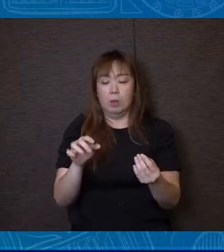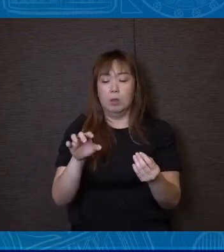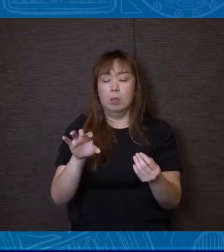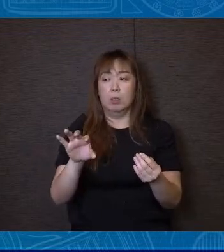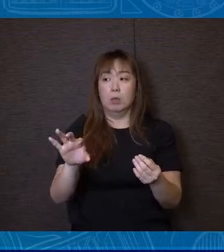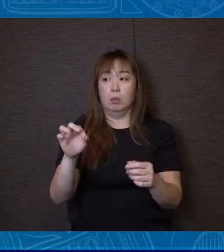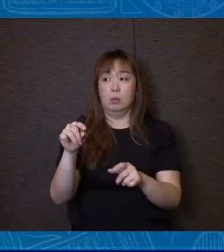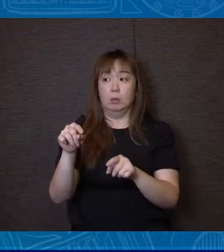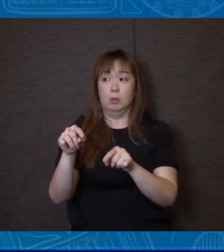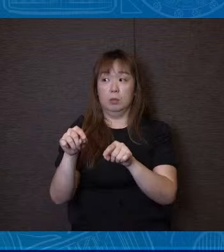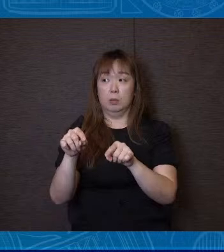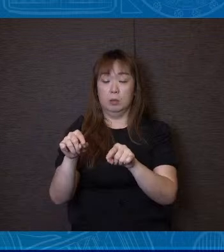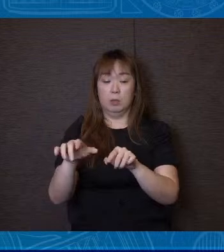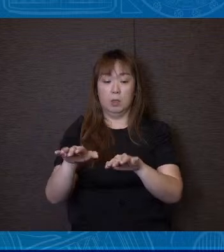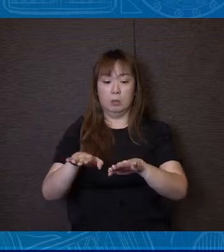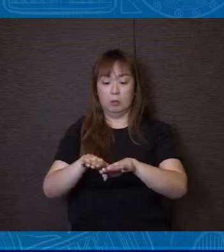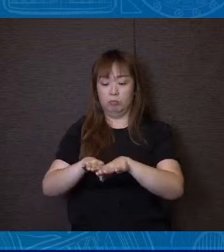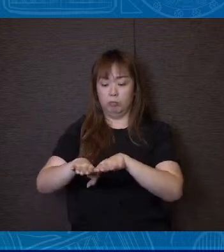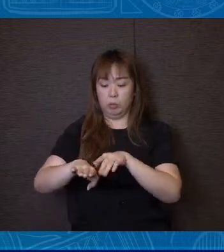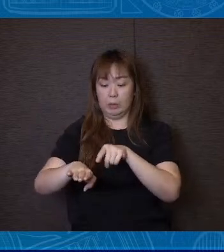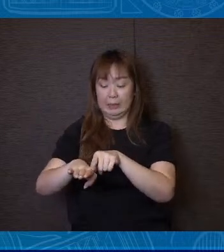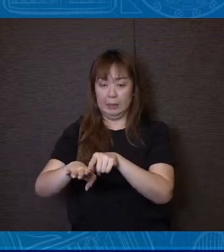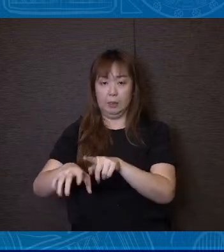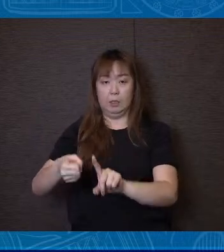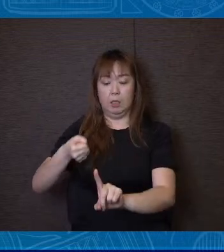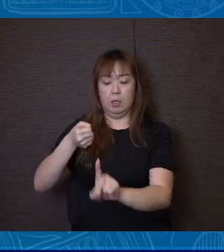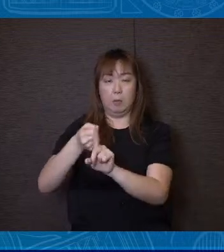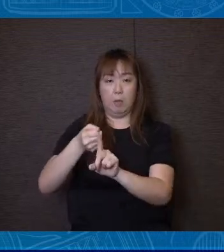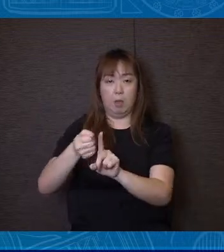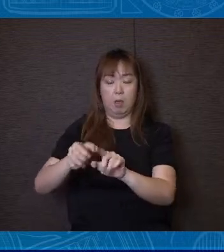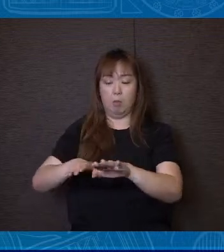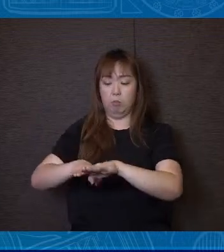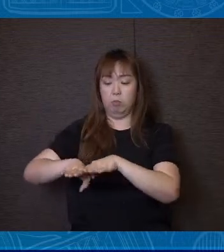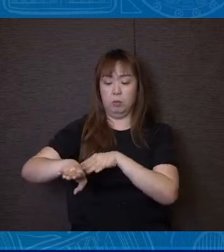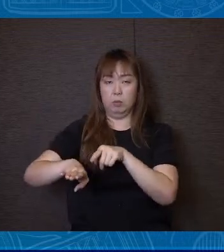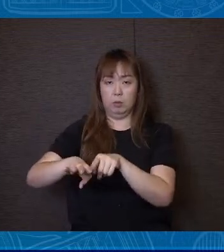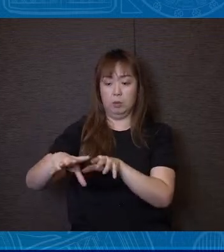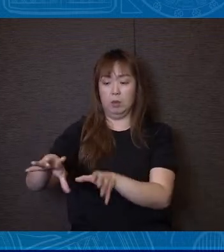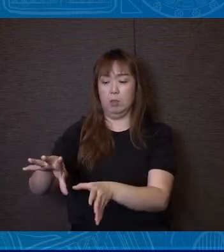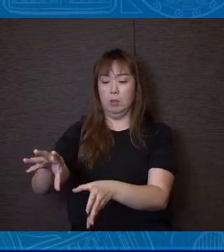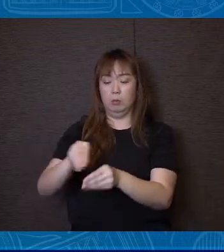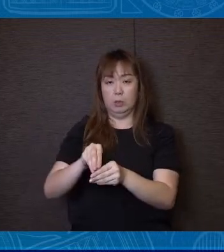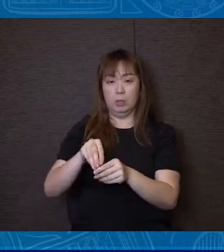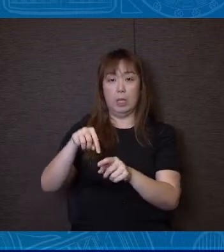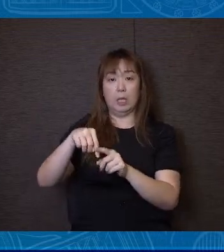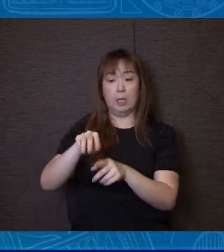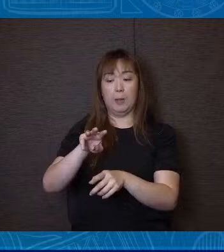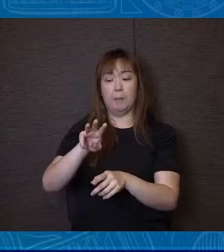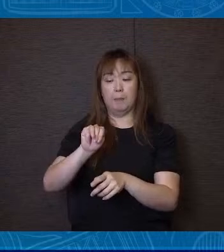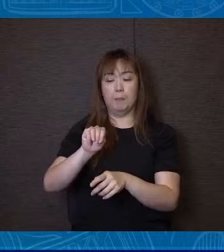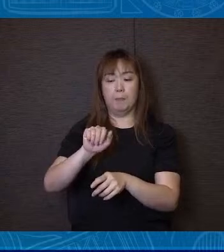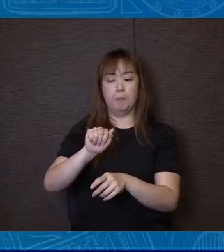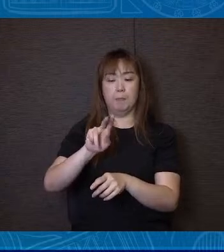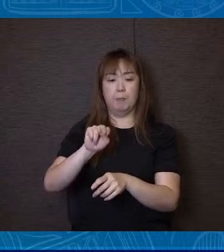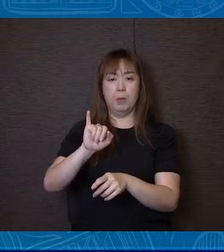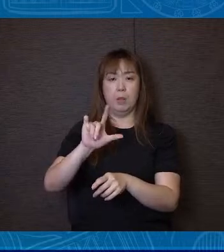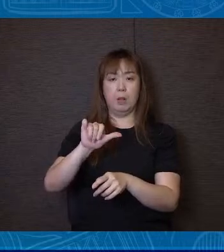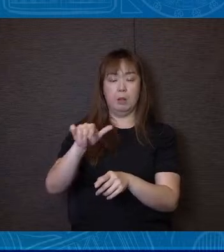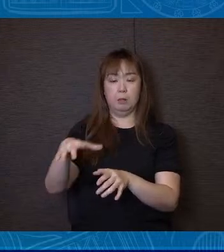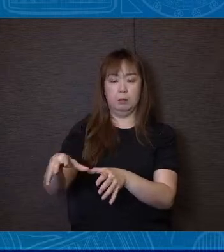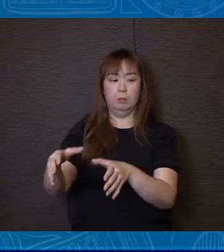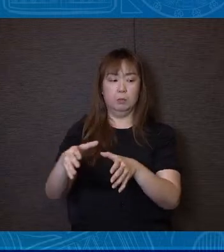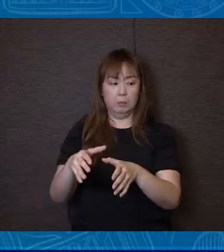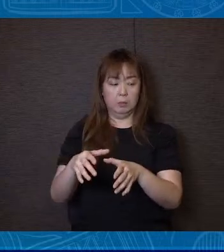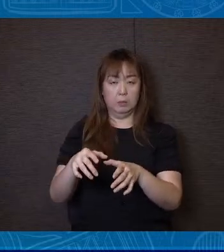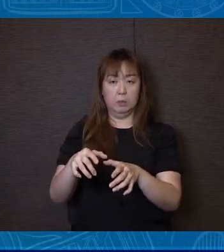the JICA information about the impact of the big one in Metro Manila. We assessed that in